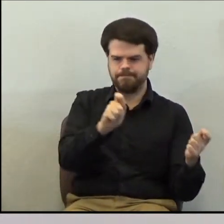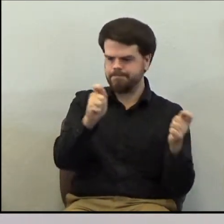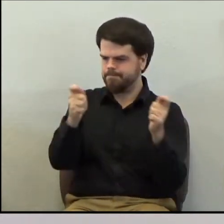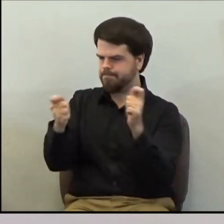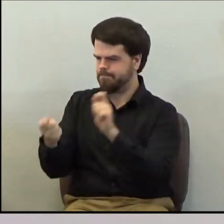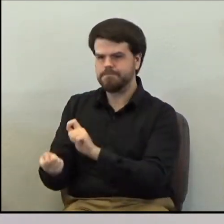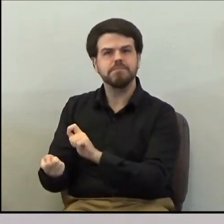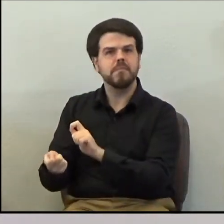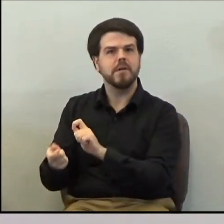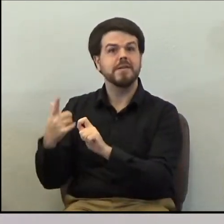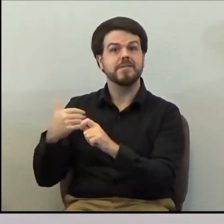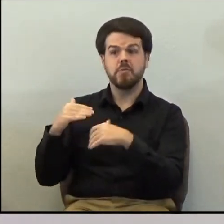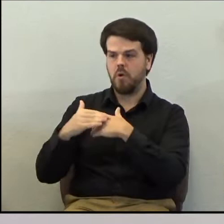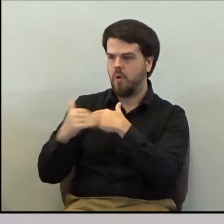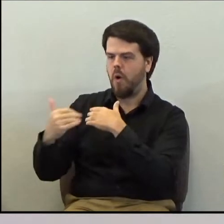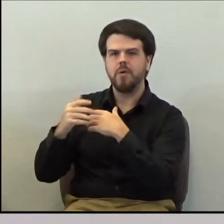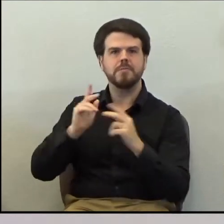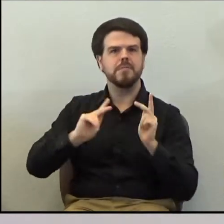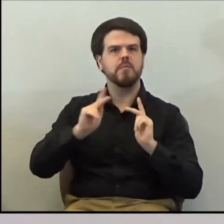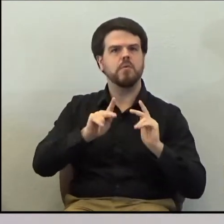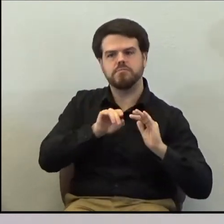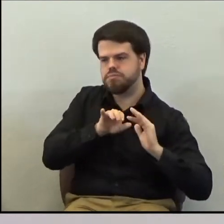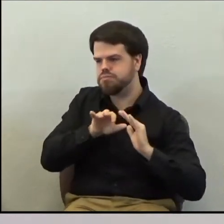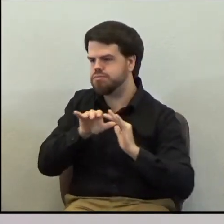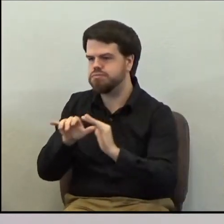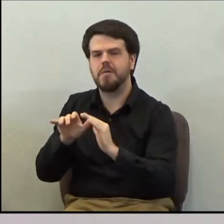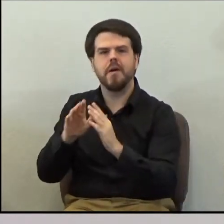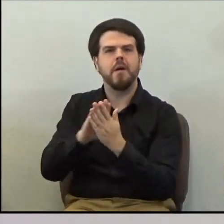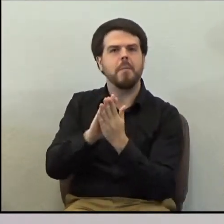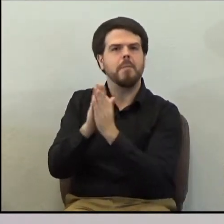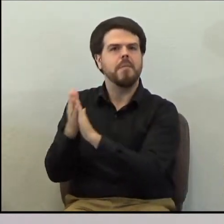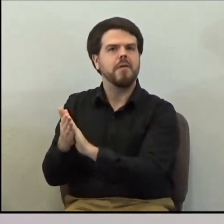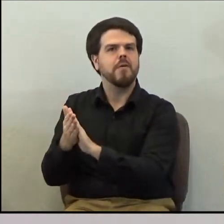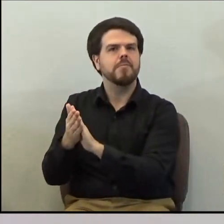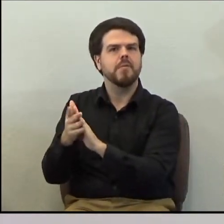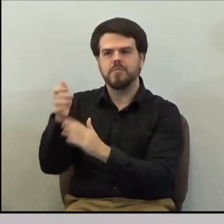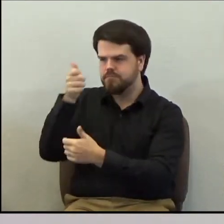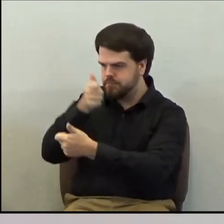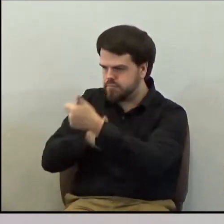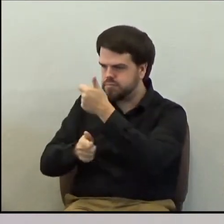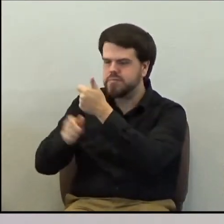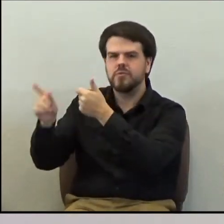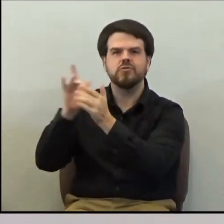And now he's calling people to come to him through Jesus Christ.